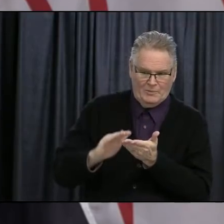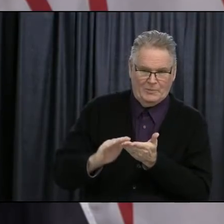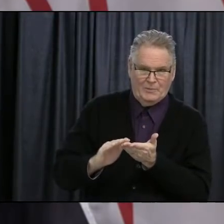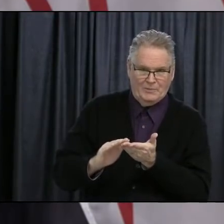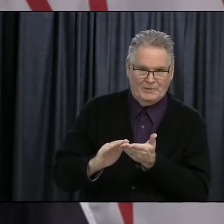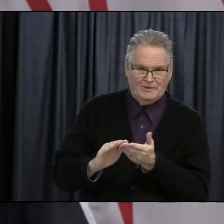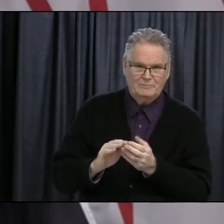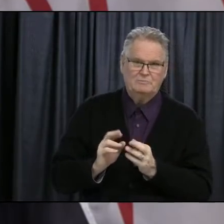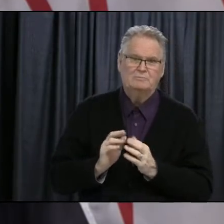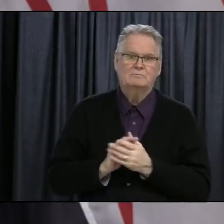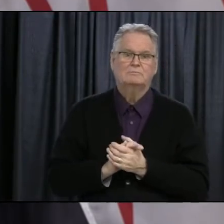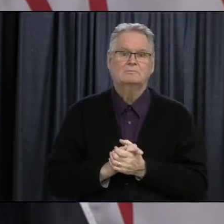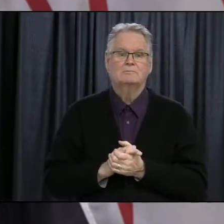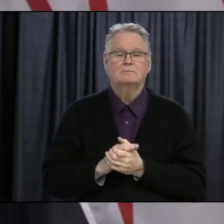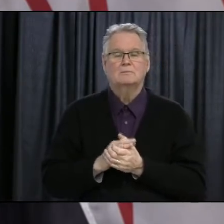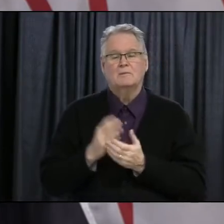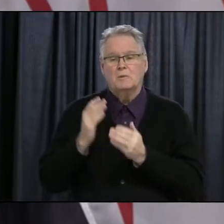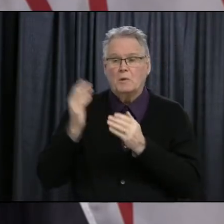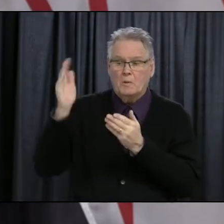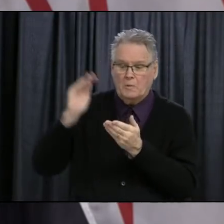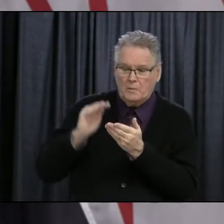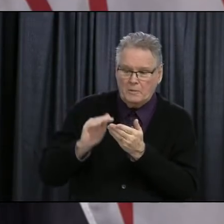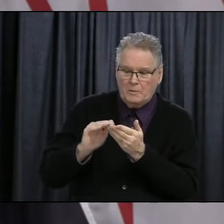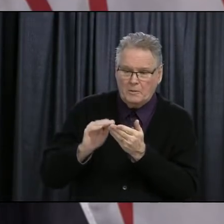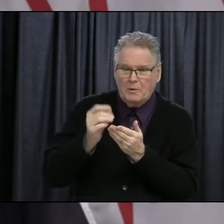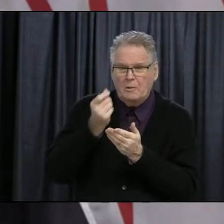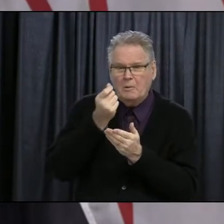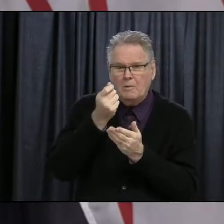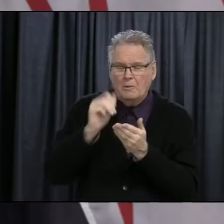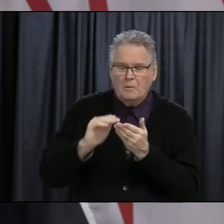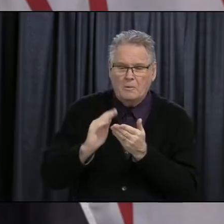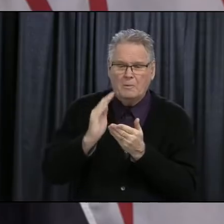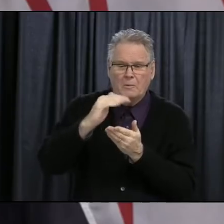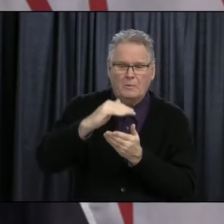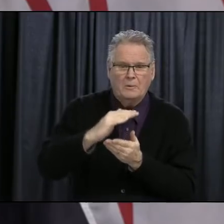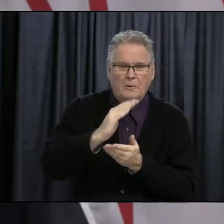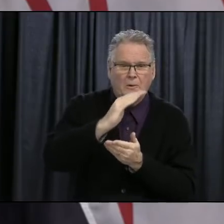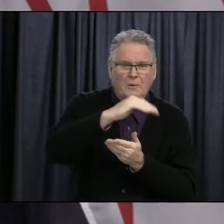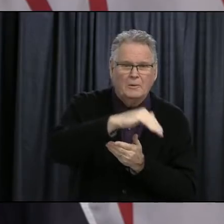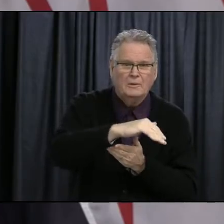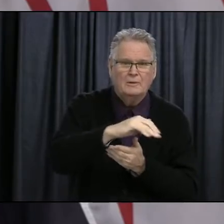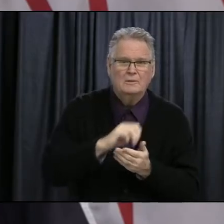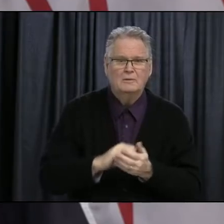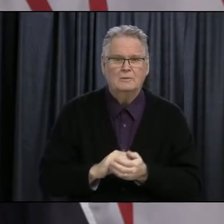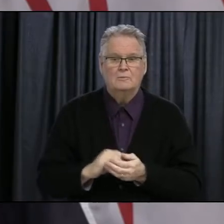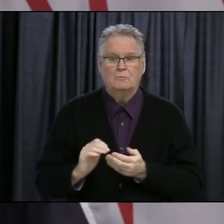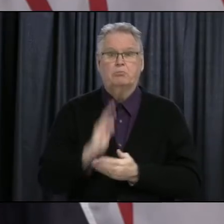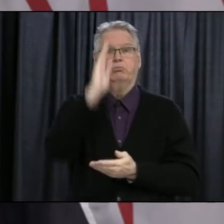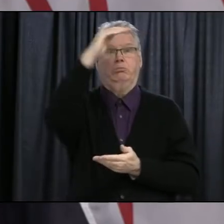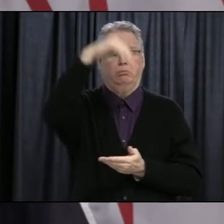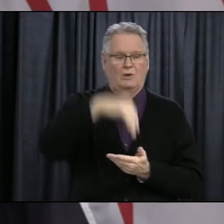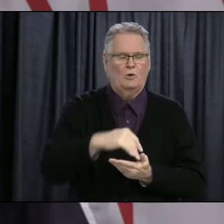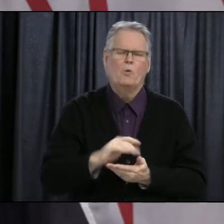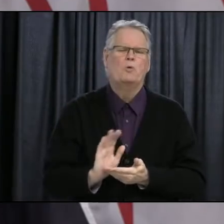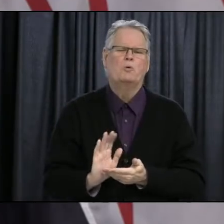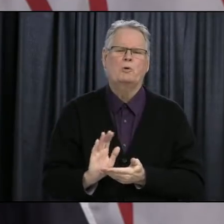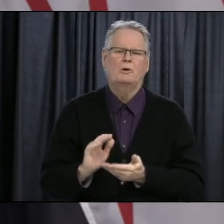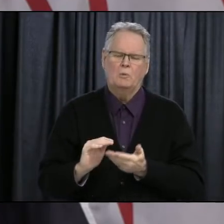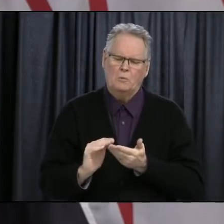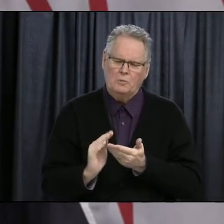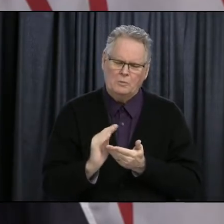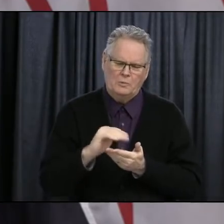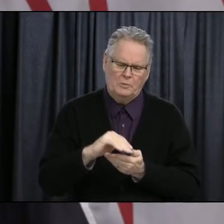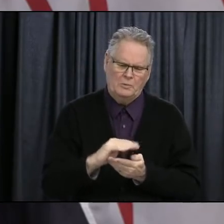and one day it may be 2, another day it might be 3, but for the most part you're seeing a very low number of cases. We want to make sure